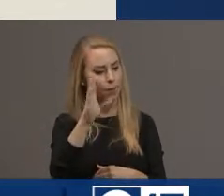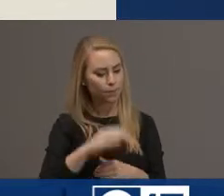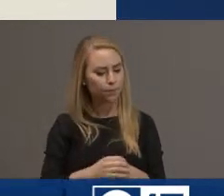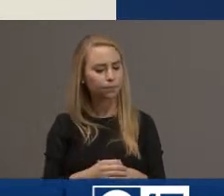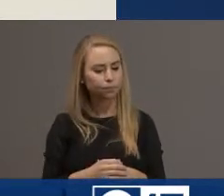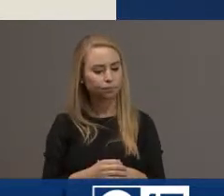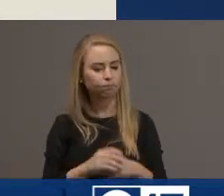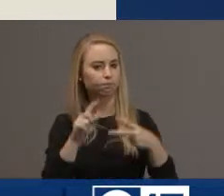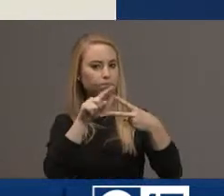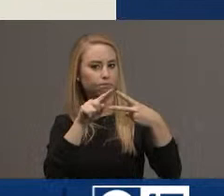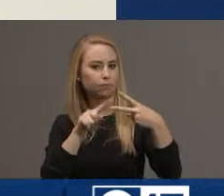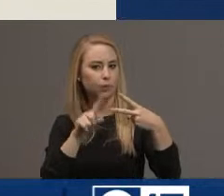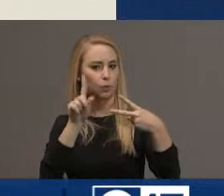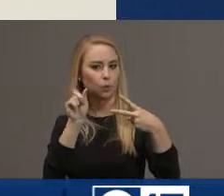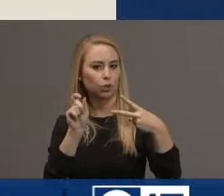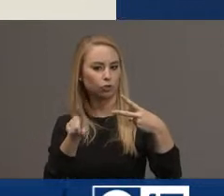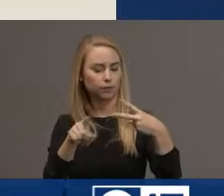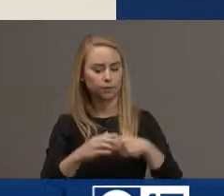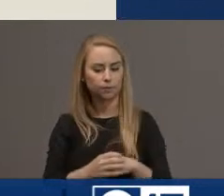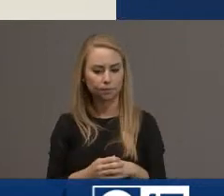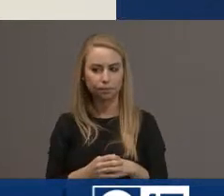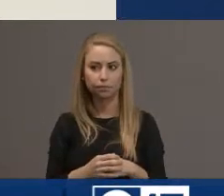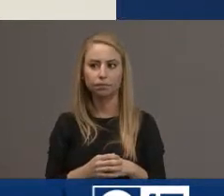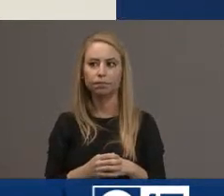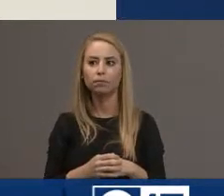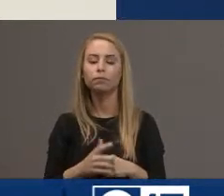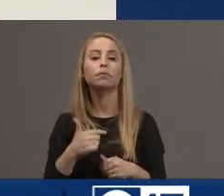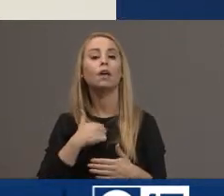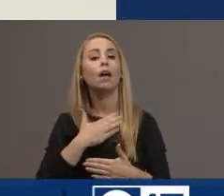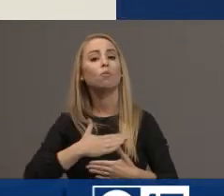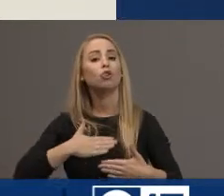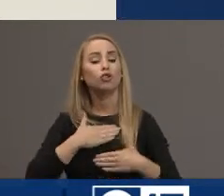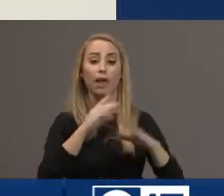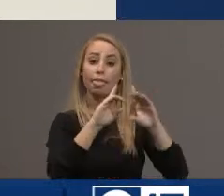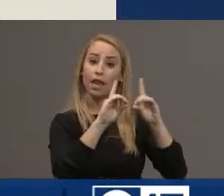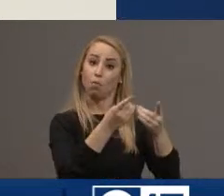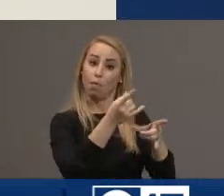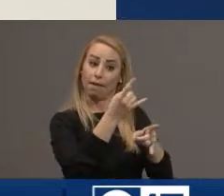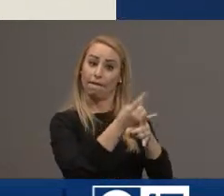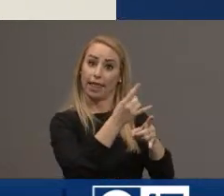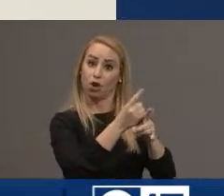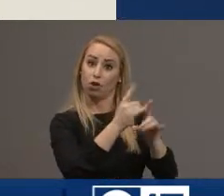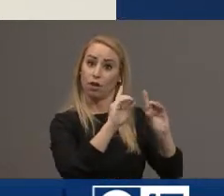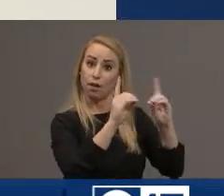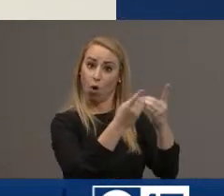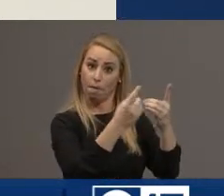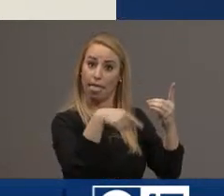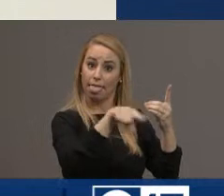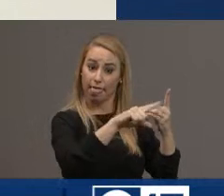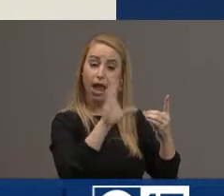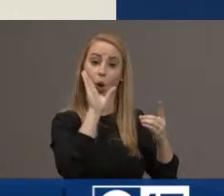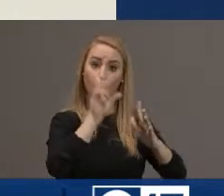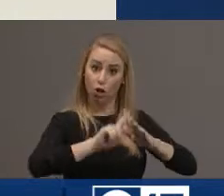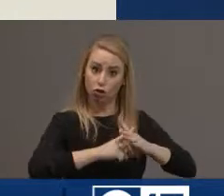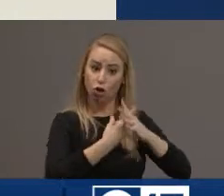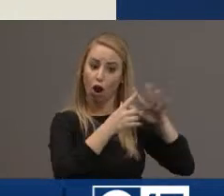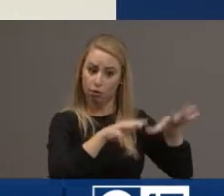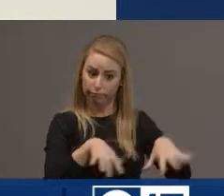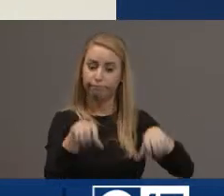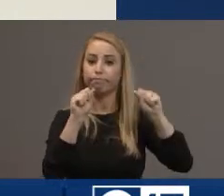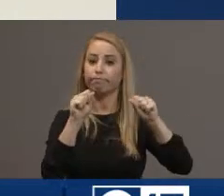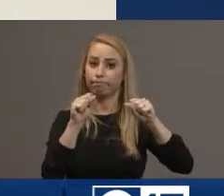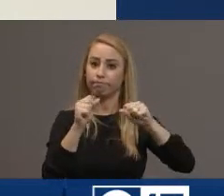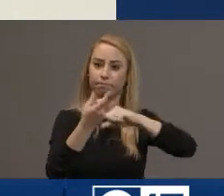Governor. Two questions. I appreciate that your Department of Liquor License and Control is going to be